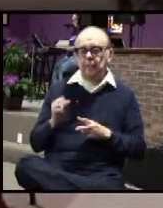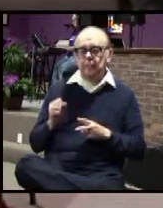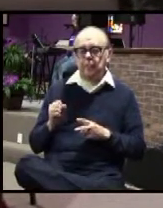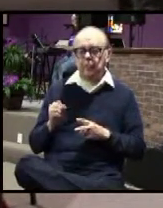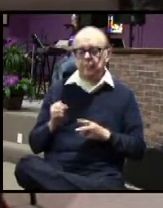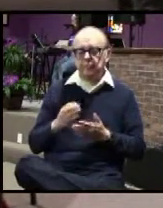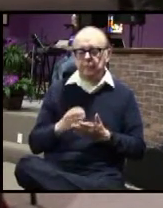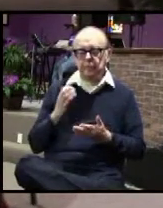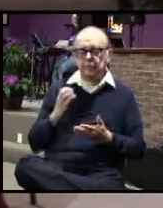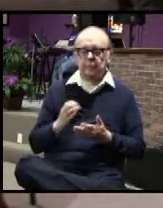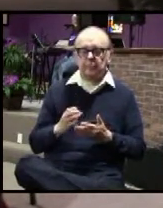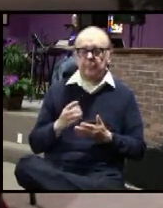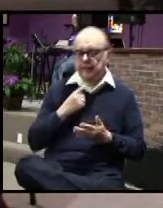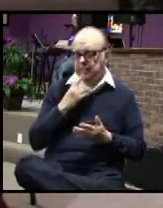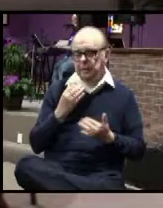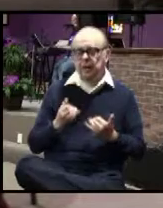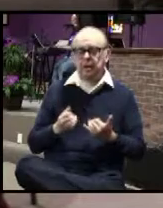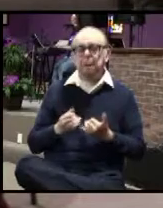And he's saying right now,